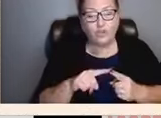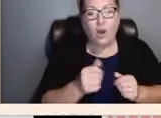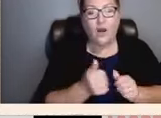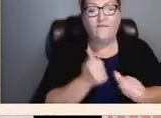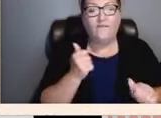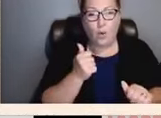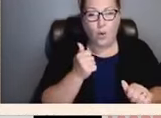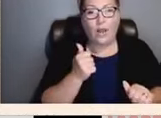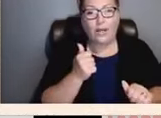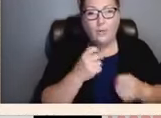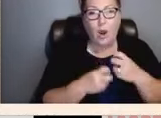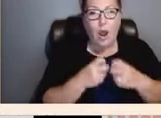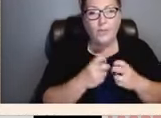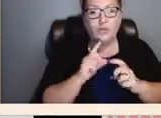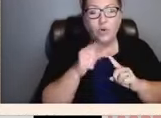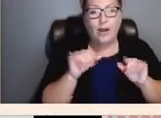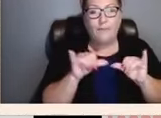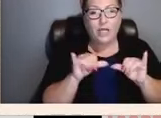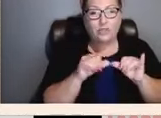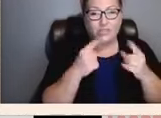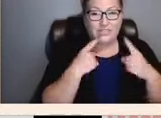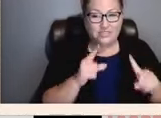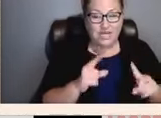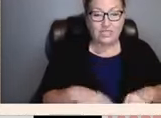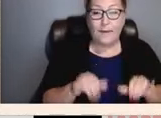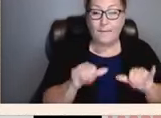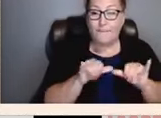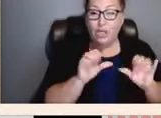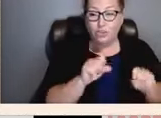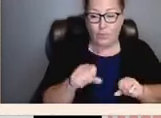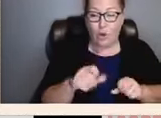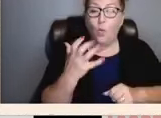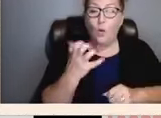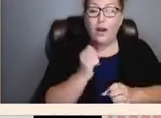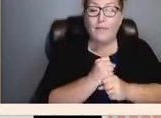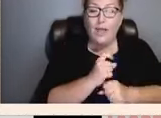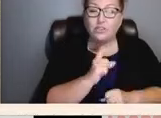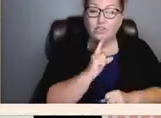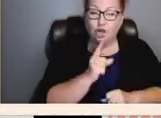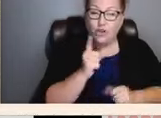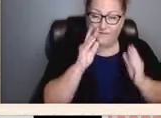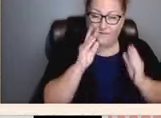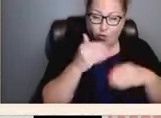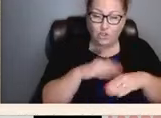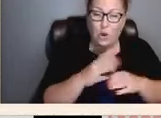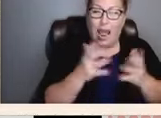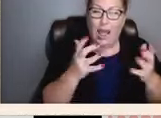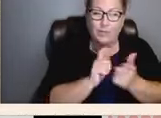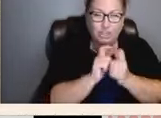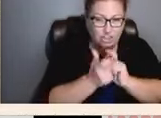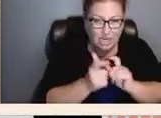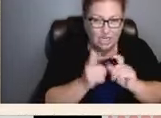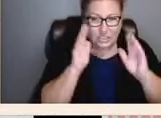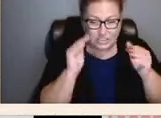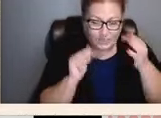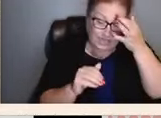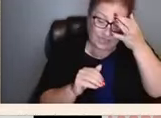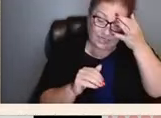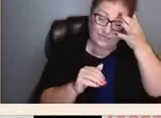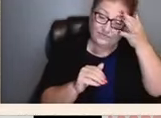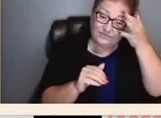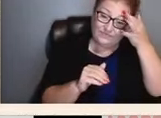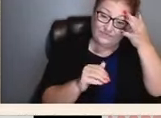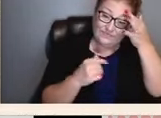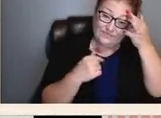success. Measurable. You want to focus on how much change is expected. I mentioned earlier that you